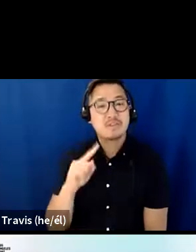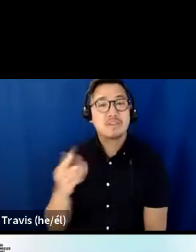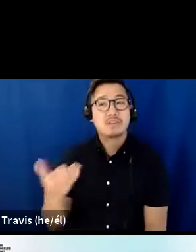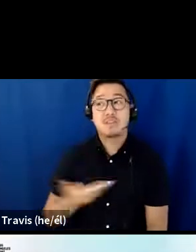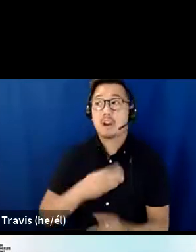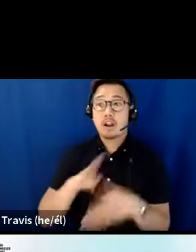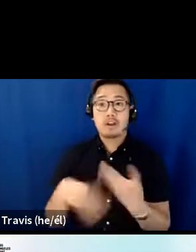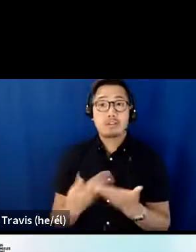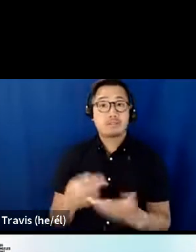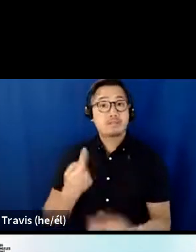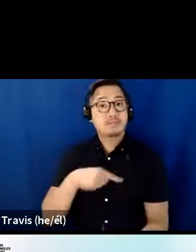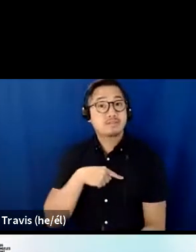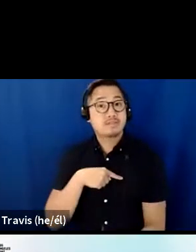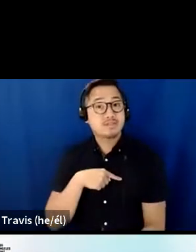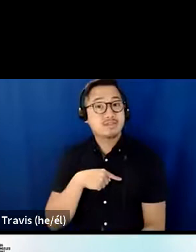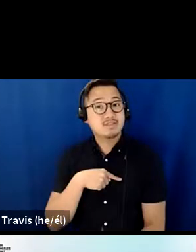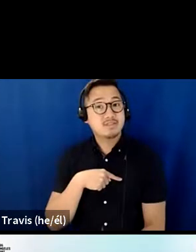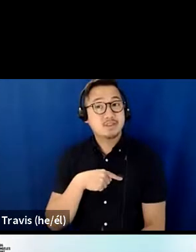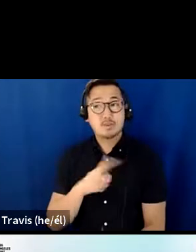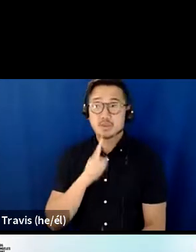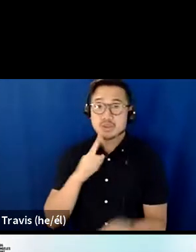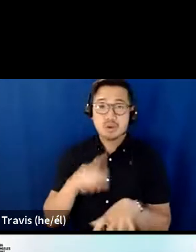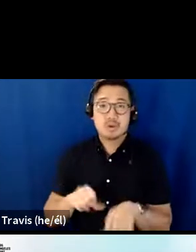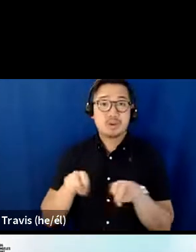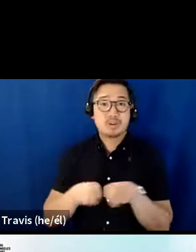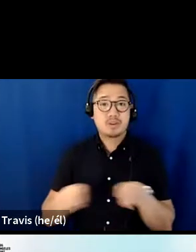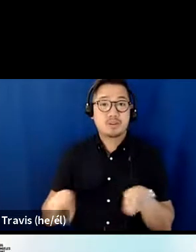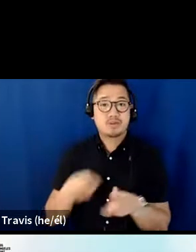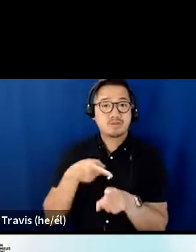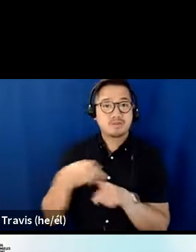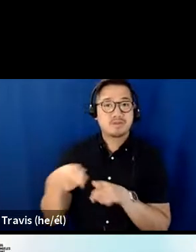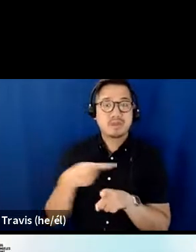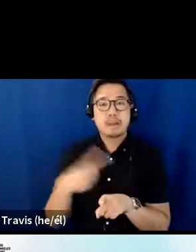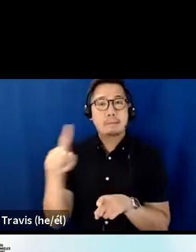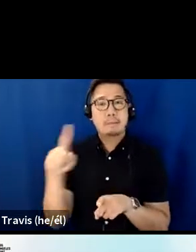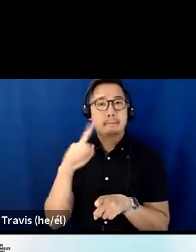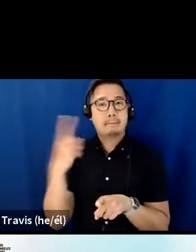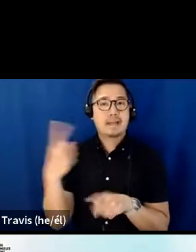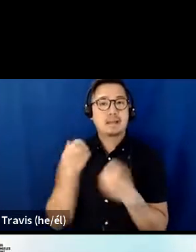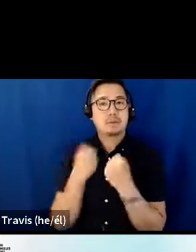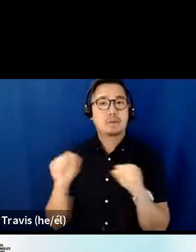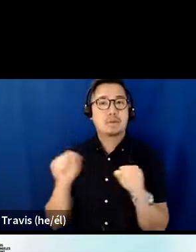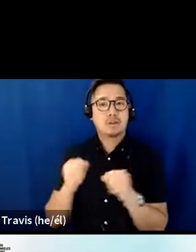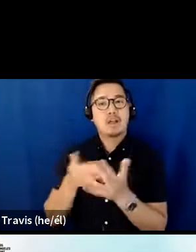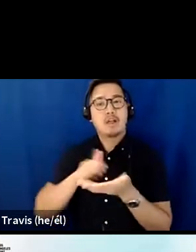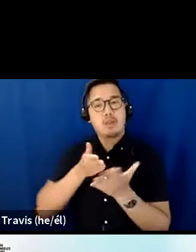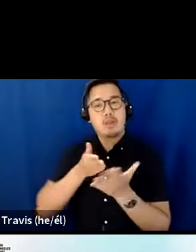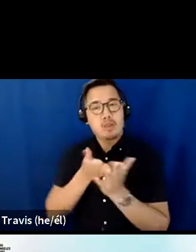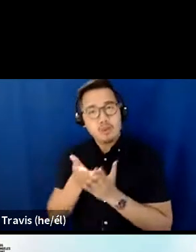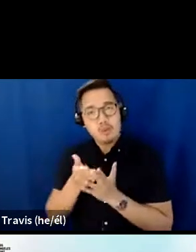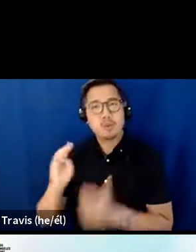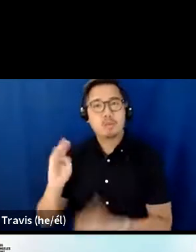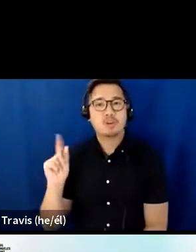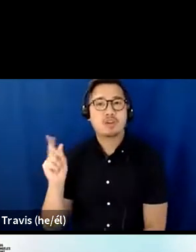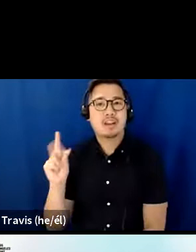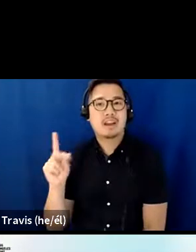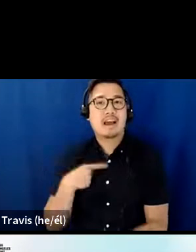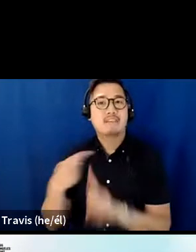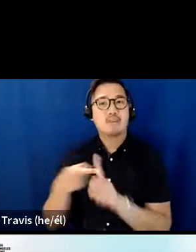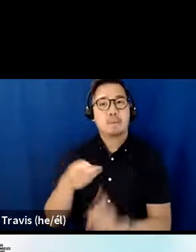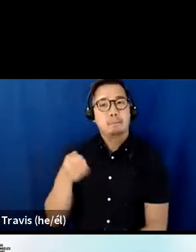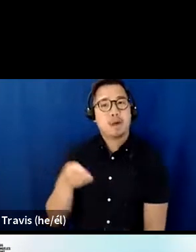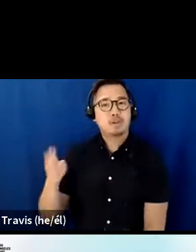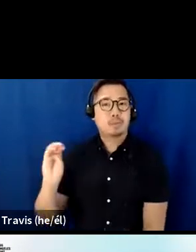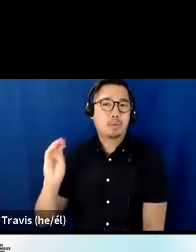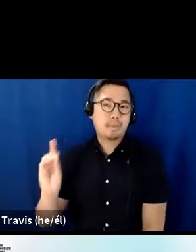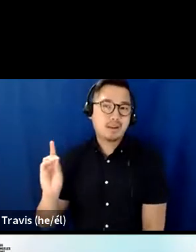us and having this panel, Black Liberation Through Mutual Aid. I am Vann Michael Millhouse. I am from Baltimore, Maryland, and